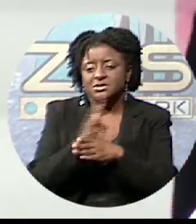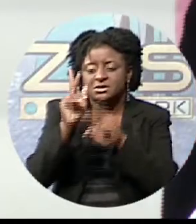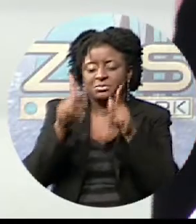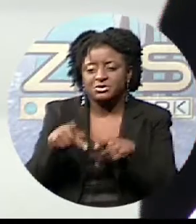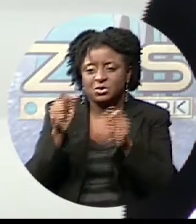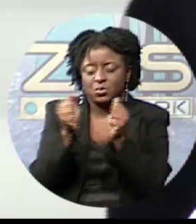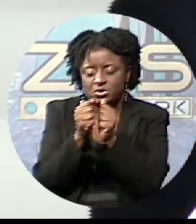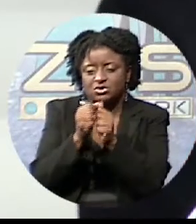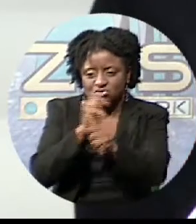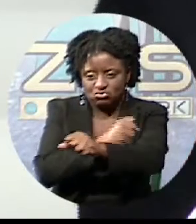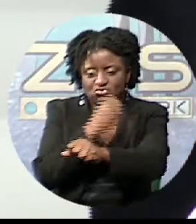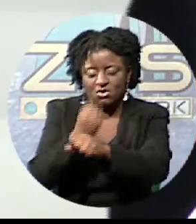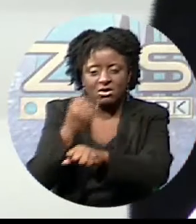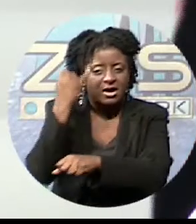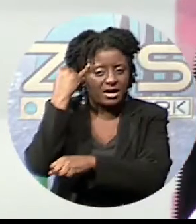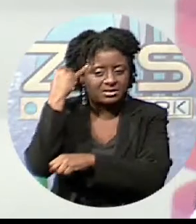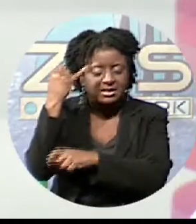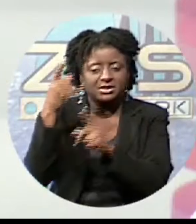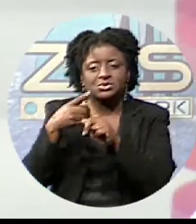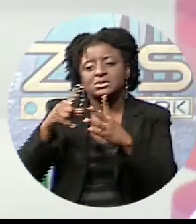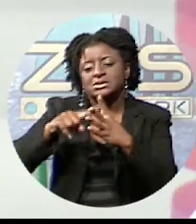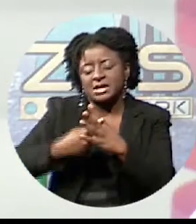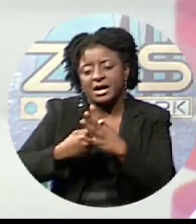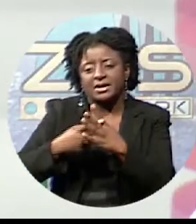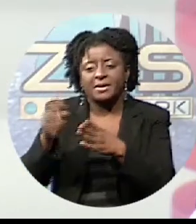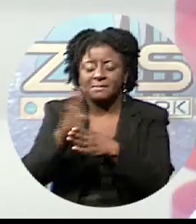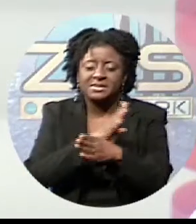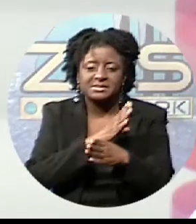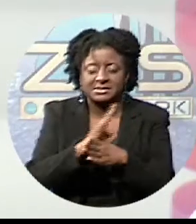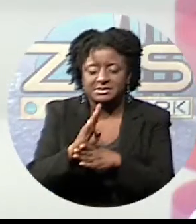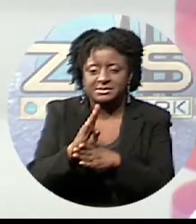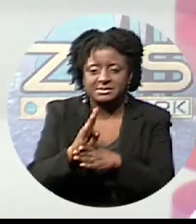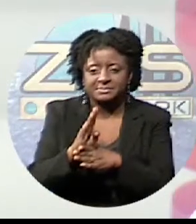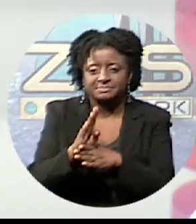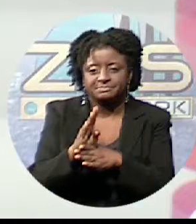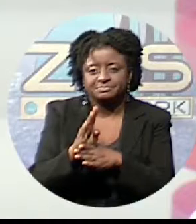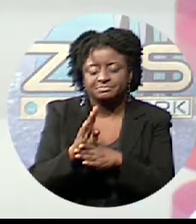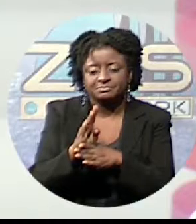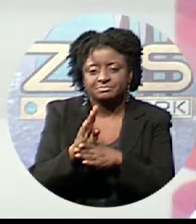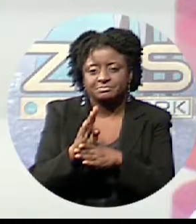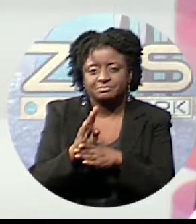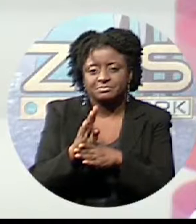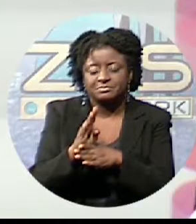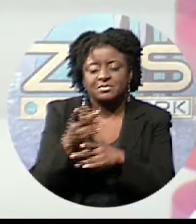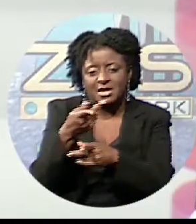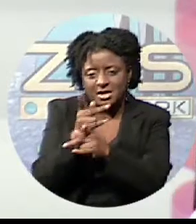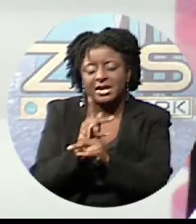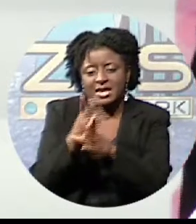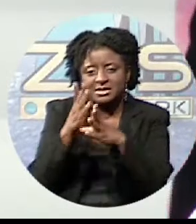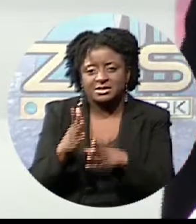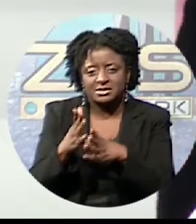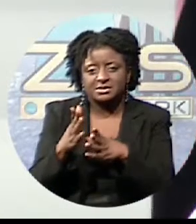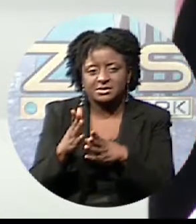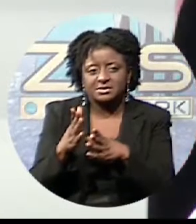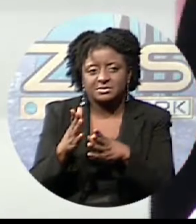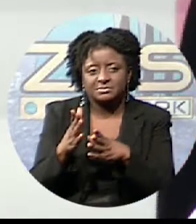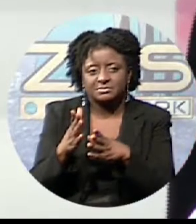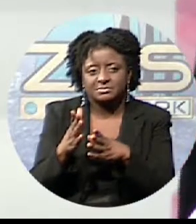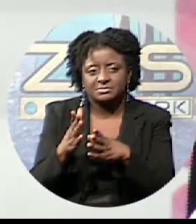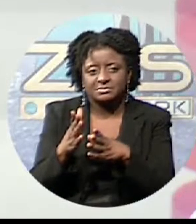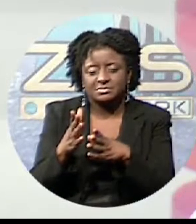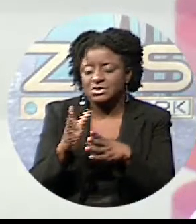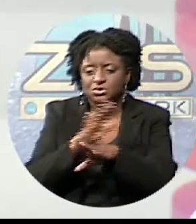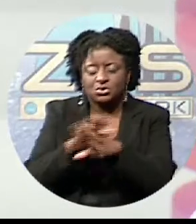plan to start a new venture that will end up hiring people. Lenders aren't there to help you, it seems, with such